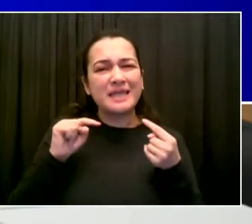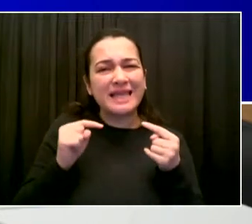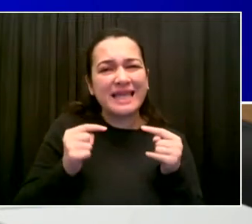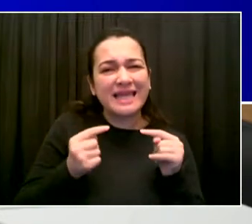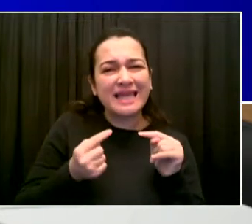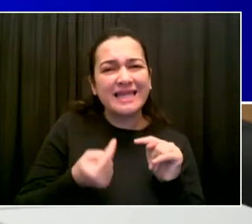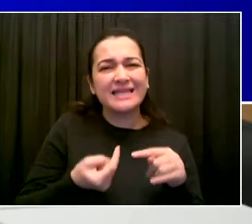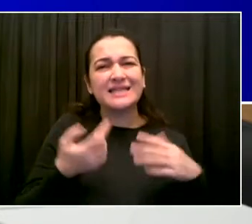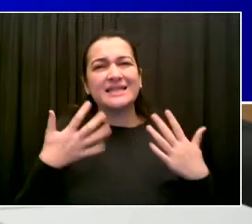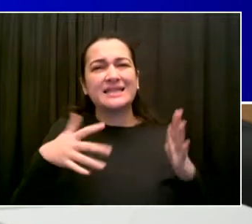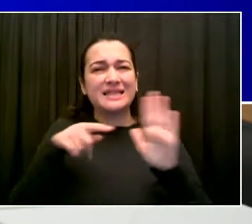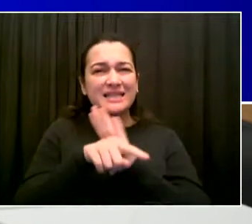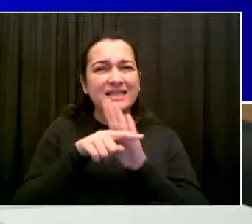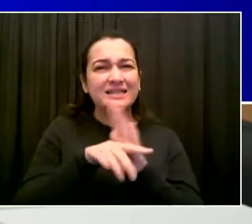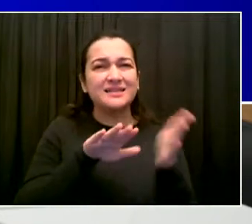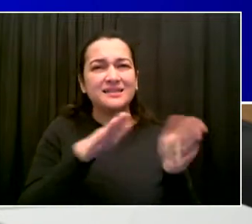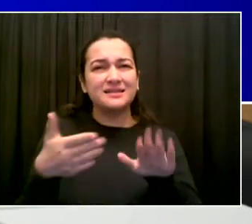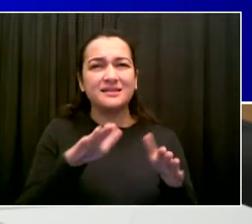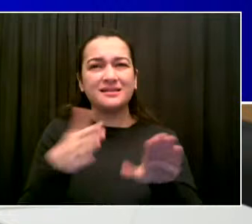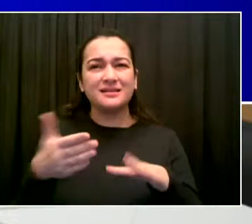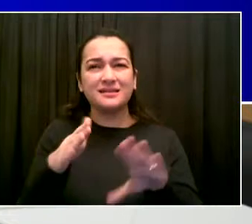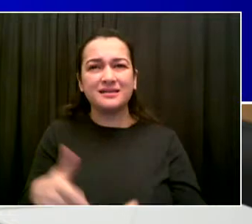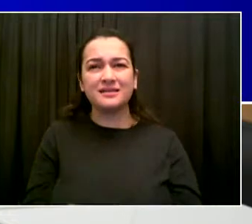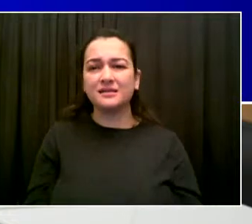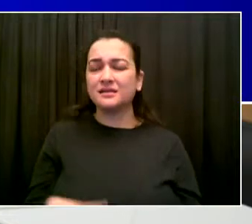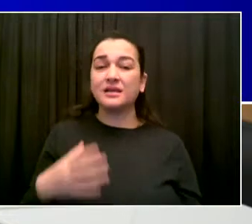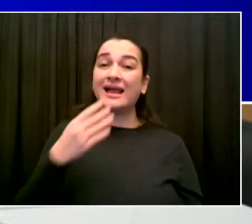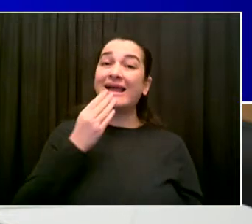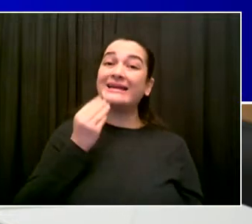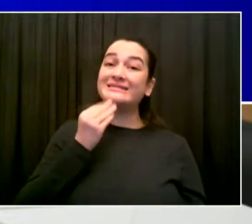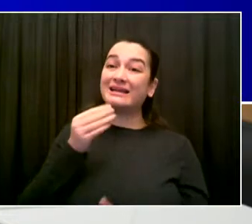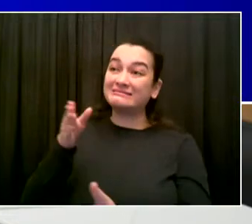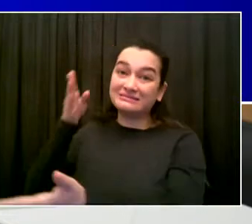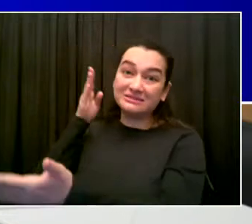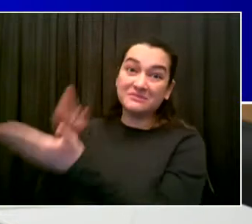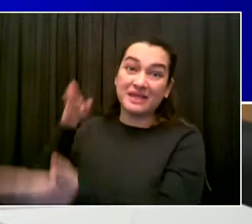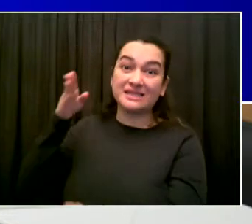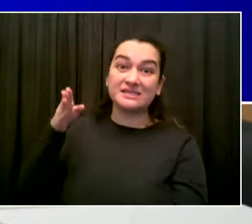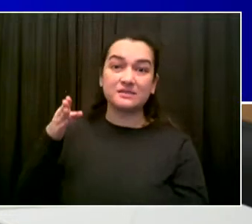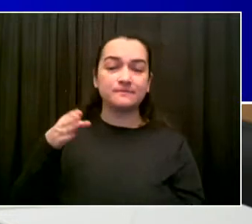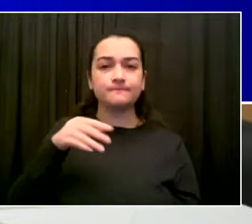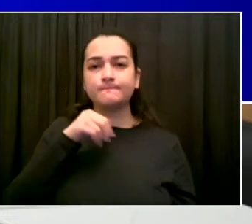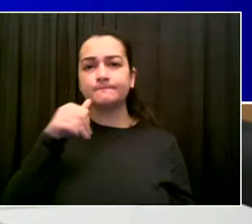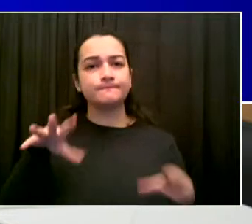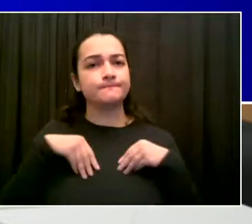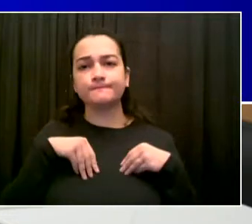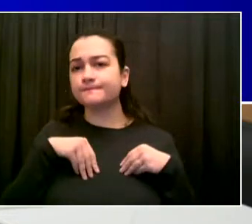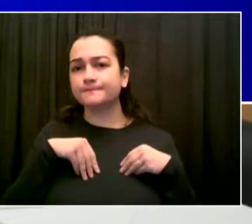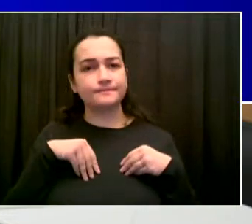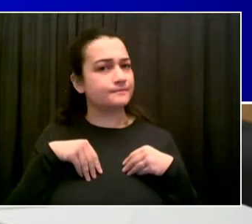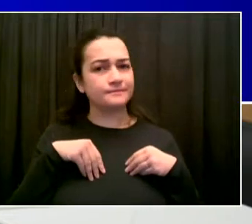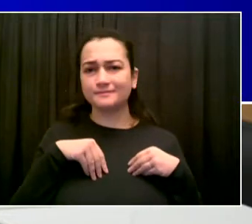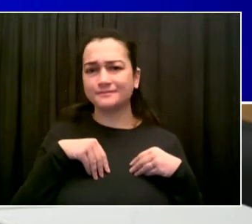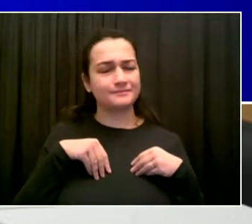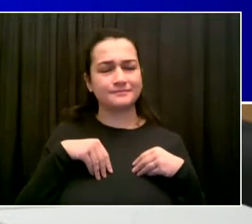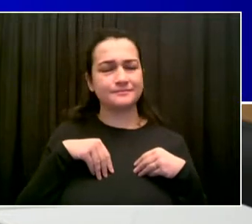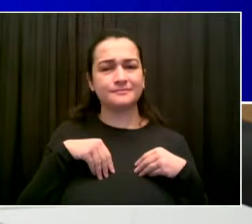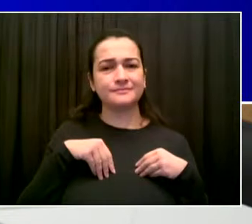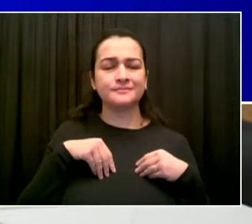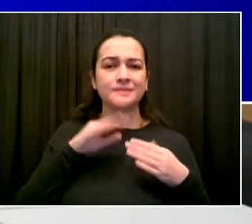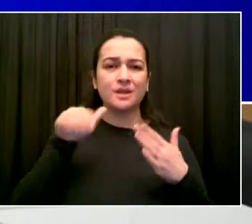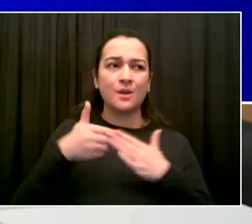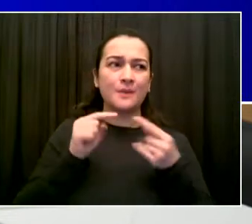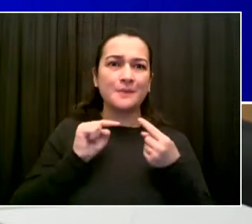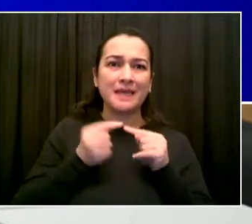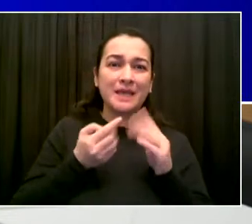the time. New York City has a distinction, or several distinctions. One, more Jewish people live in New